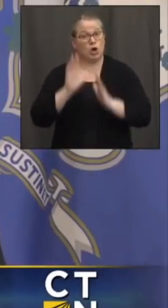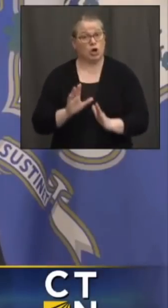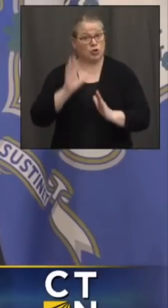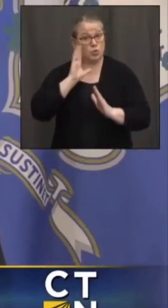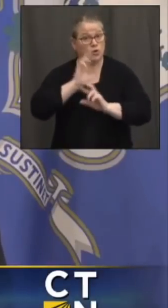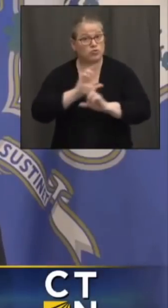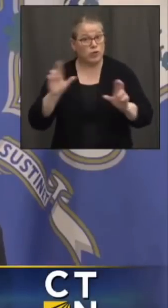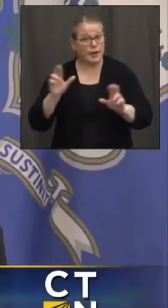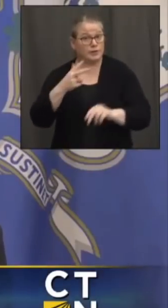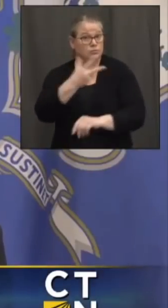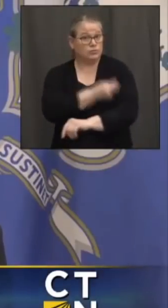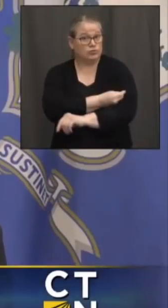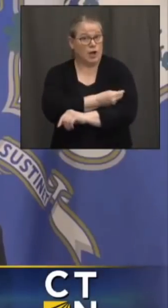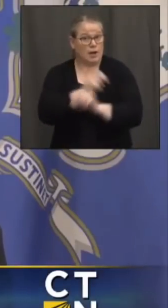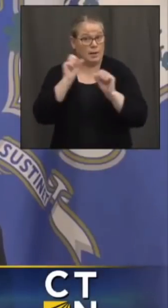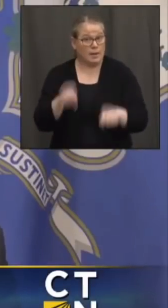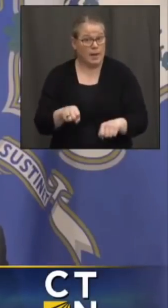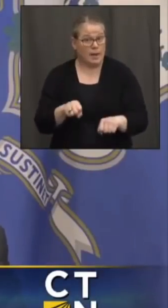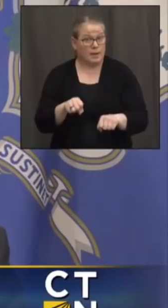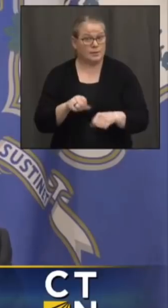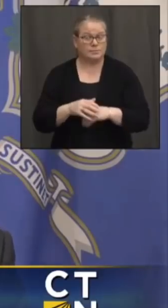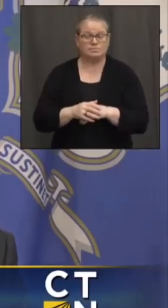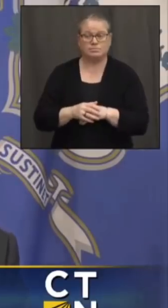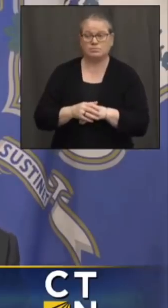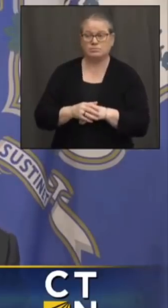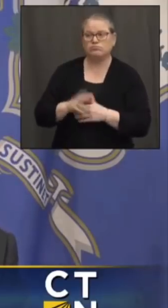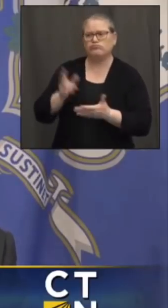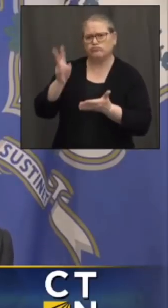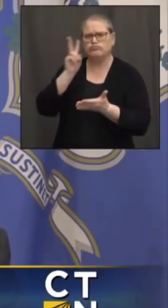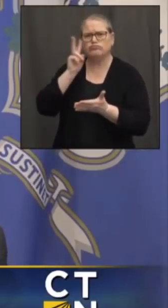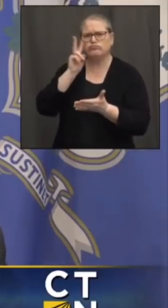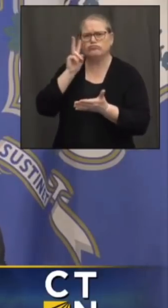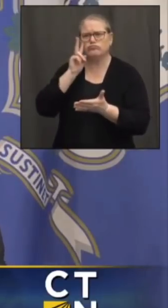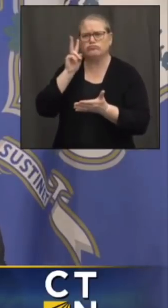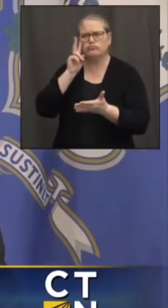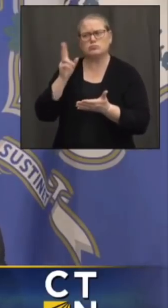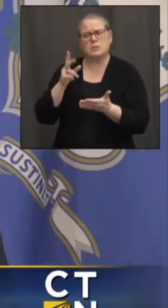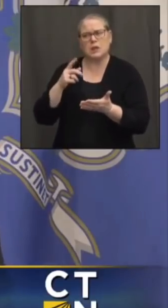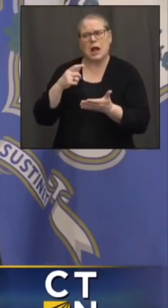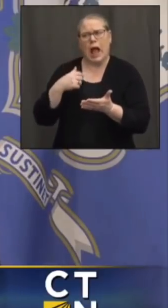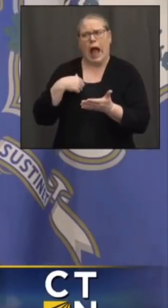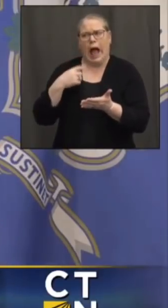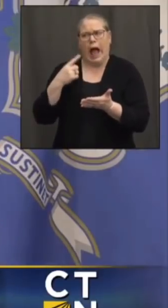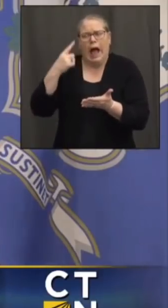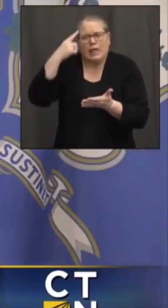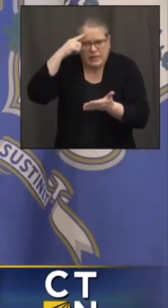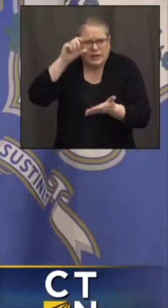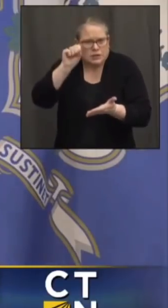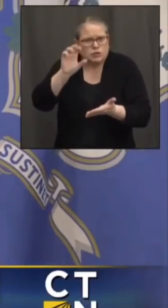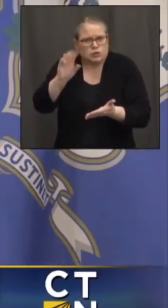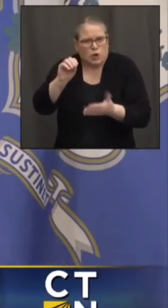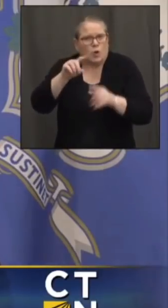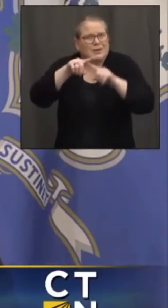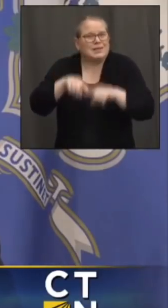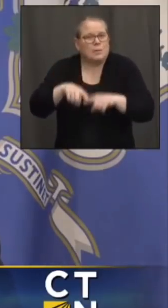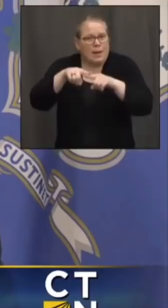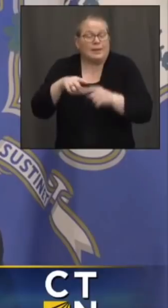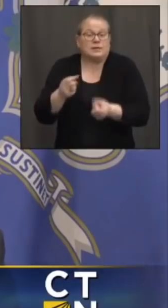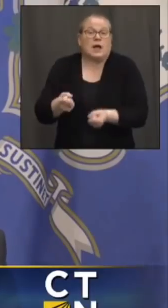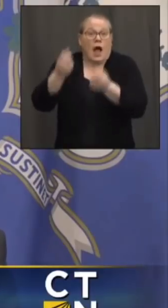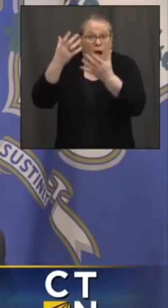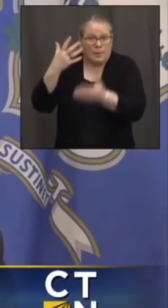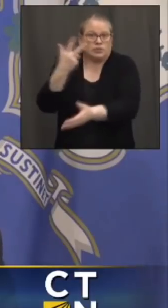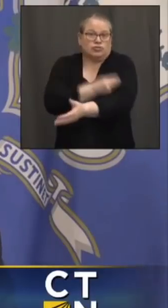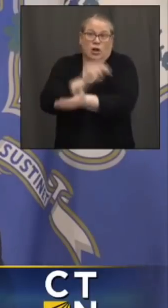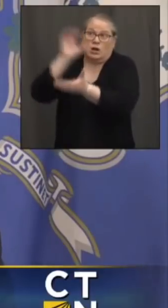We'll see on that, John, but I think so. I think we ought to be able to get through the 65 and over, depending on supply, depending upon